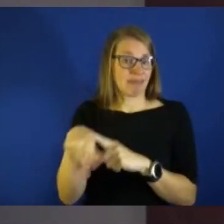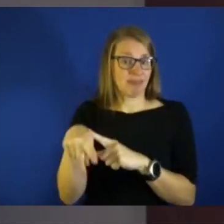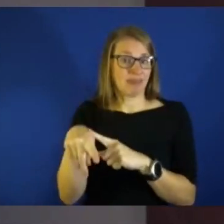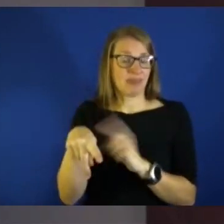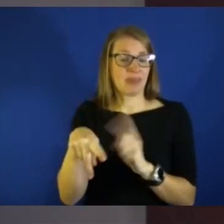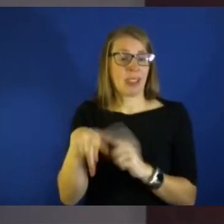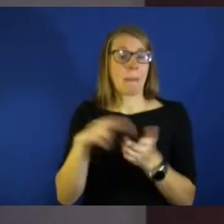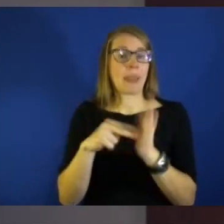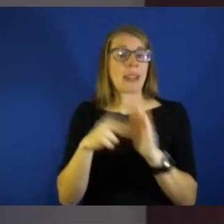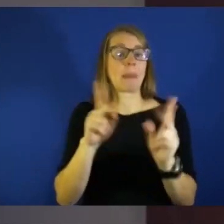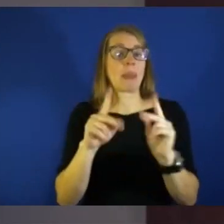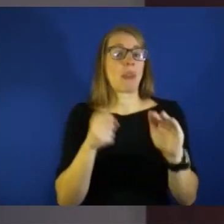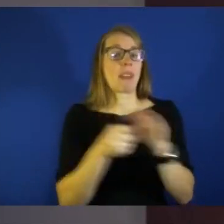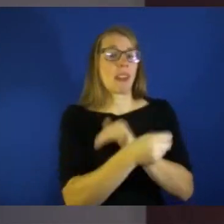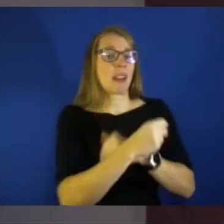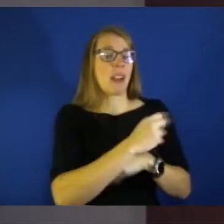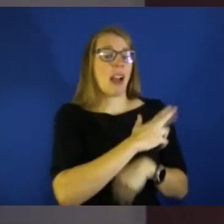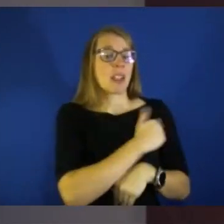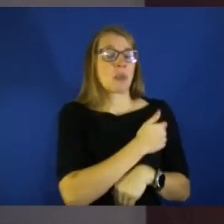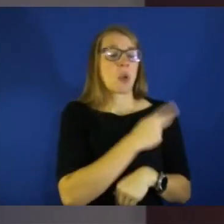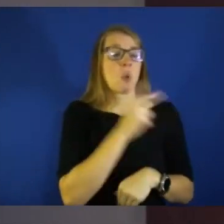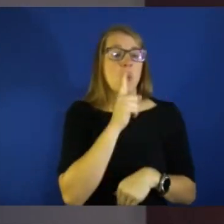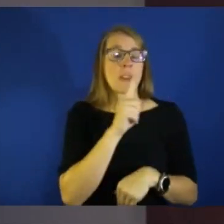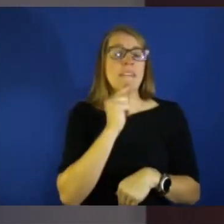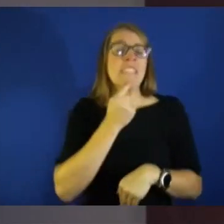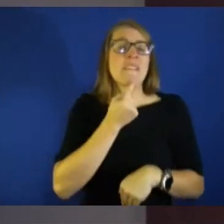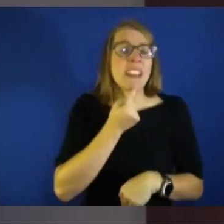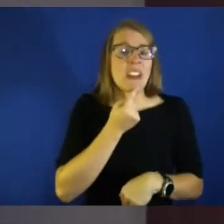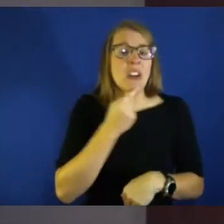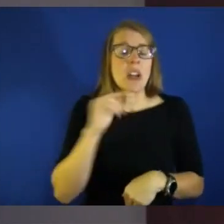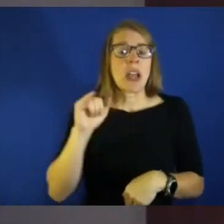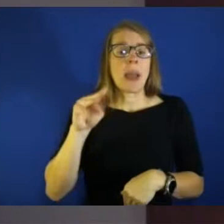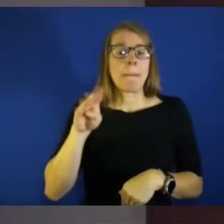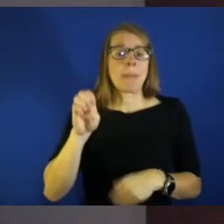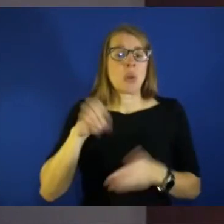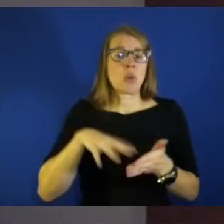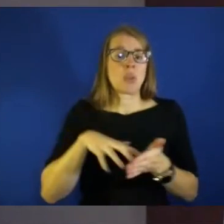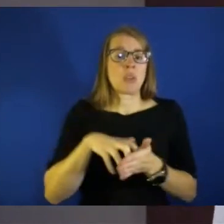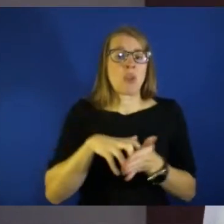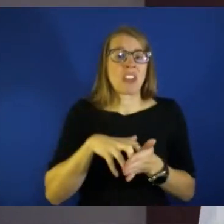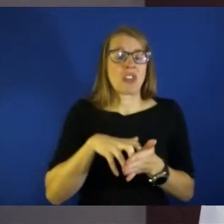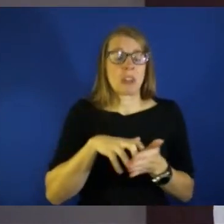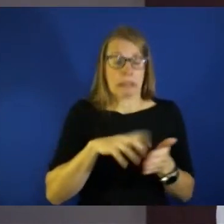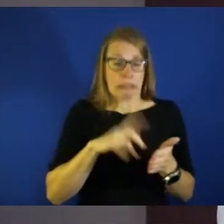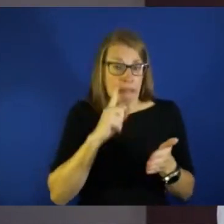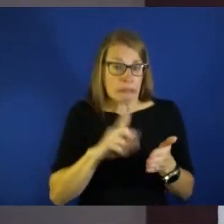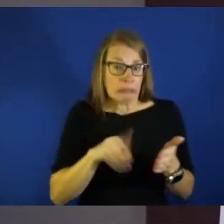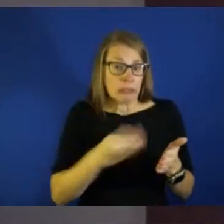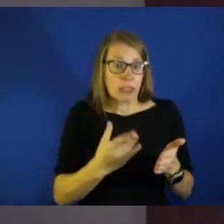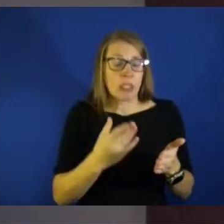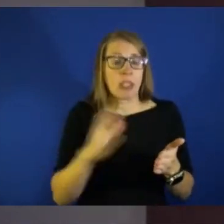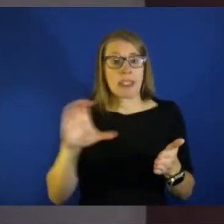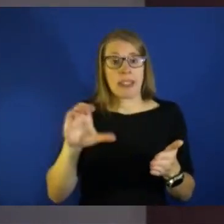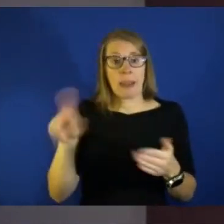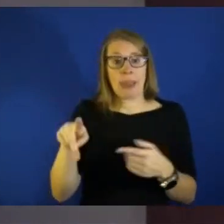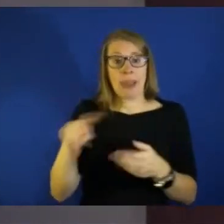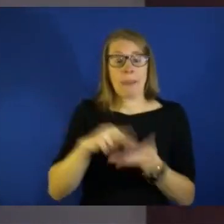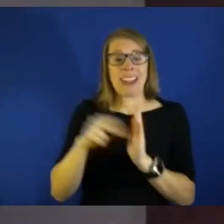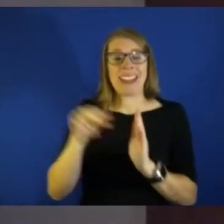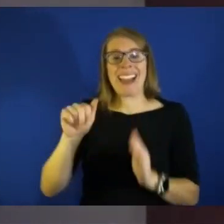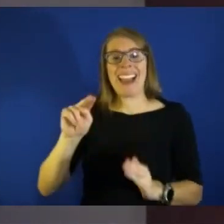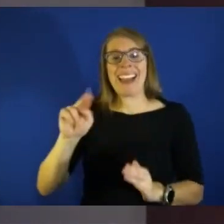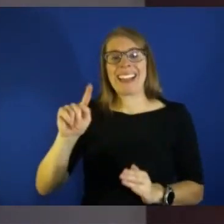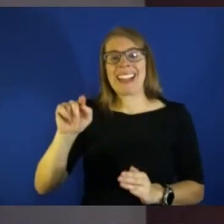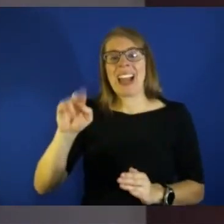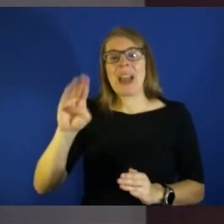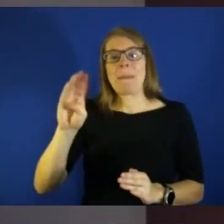hospital with severe immune suppression, where we think that getting them these are essentially antibodies from other people that we're giving. That's